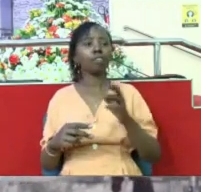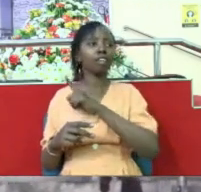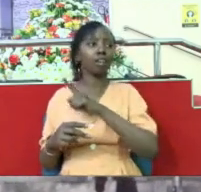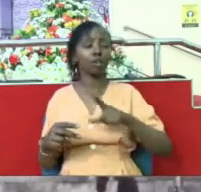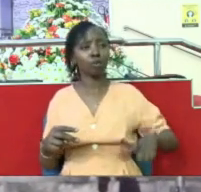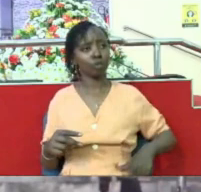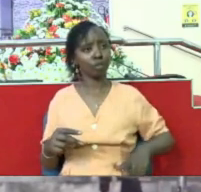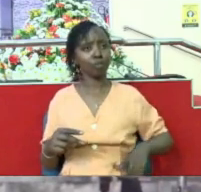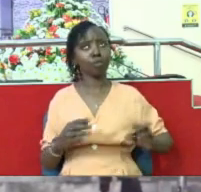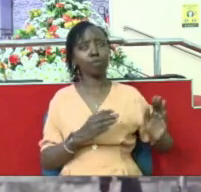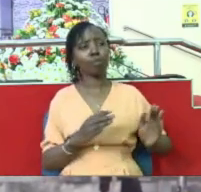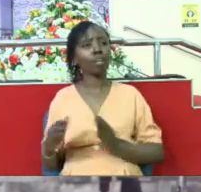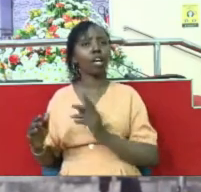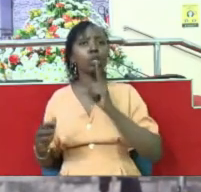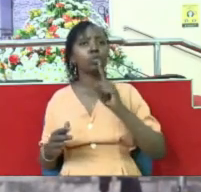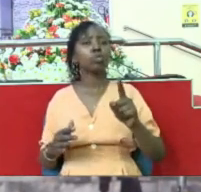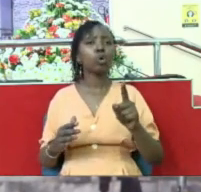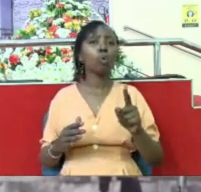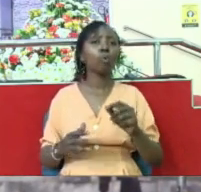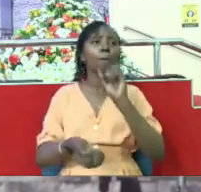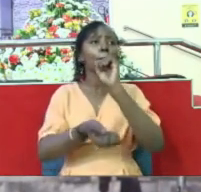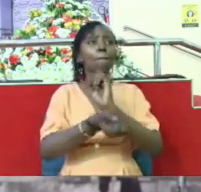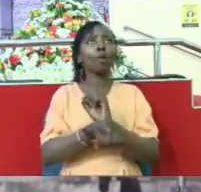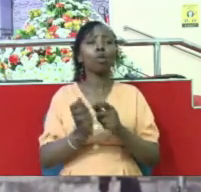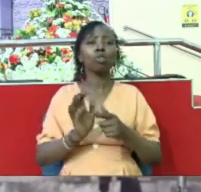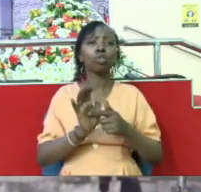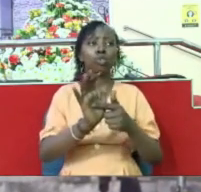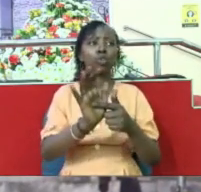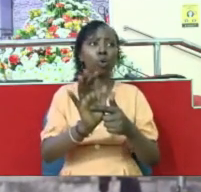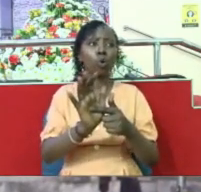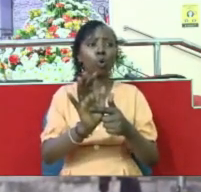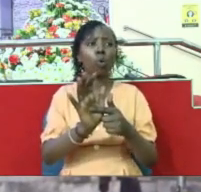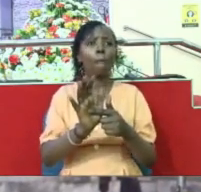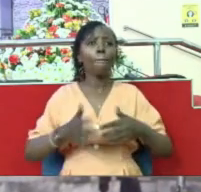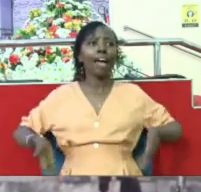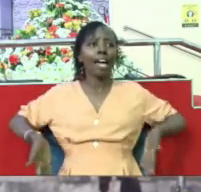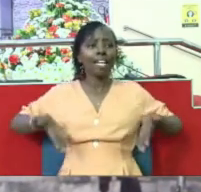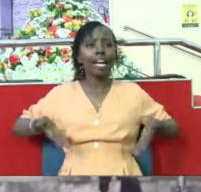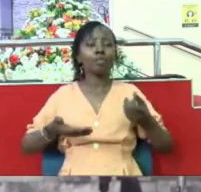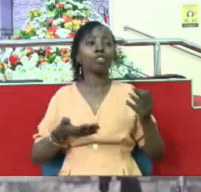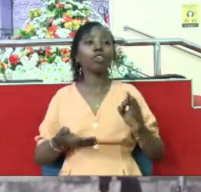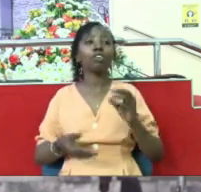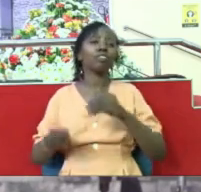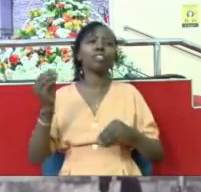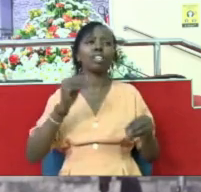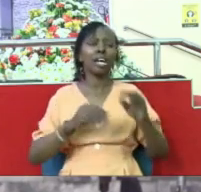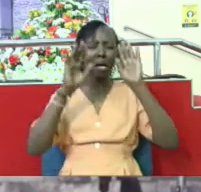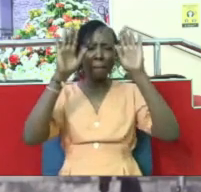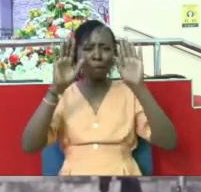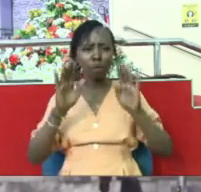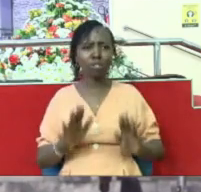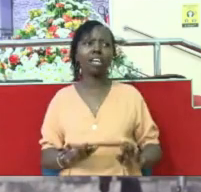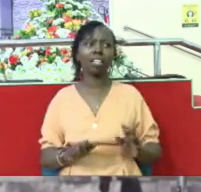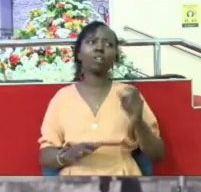is introducing the motive of giving. Paulo anatoa aha. It is very important for us to understand the motive of